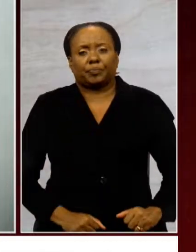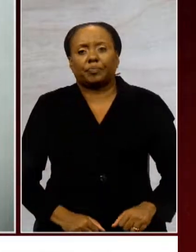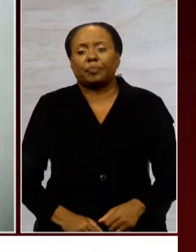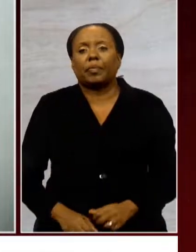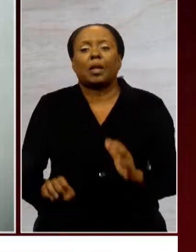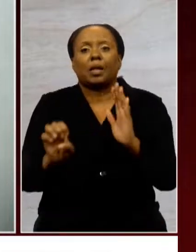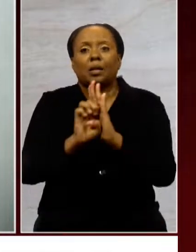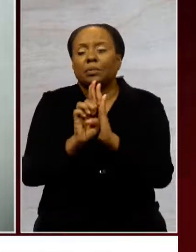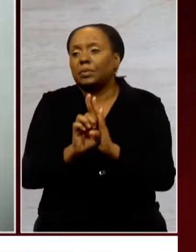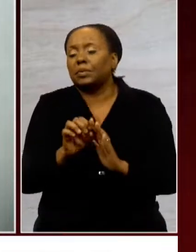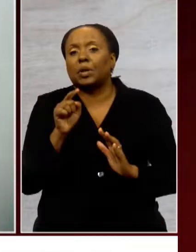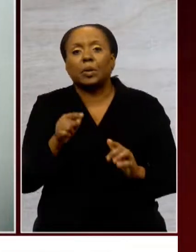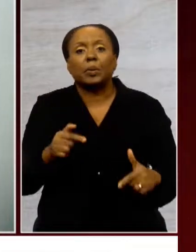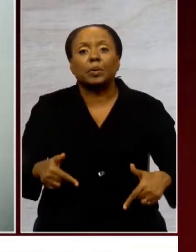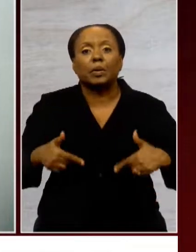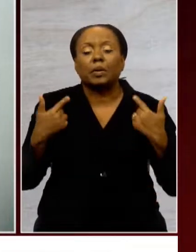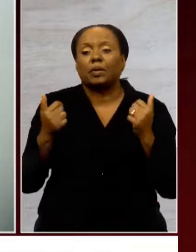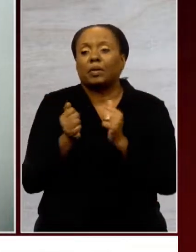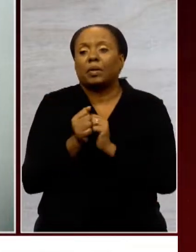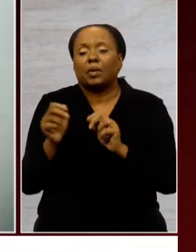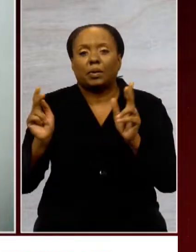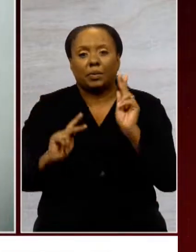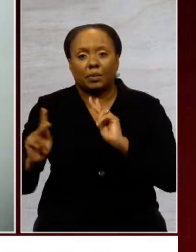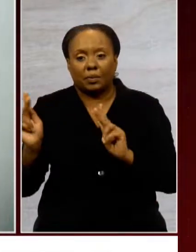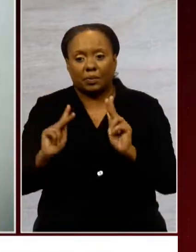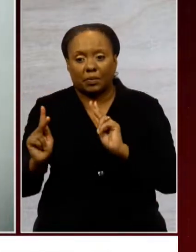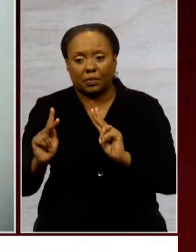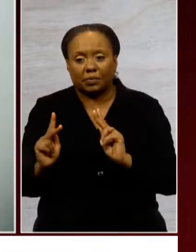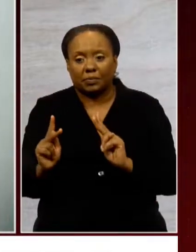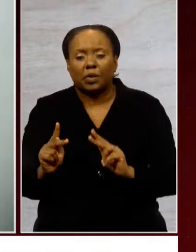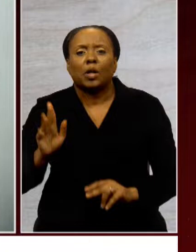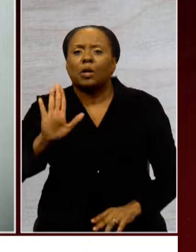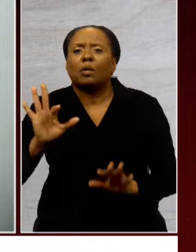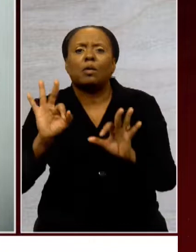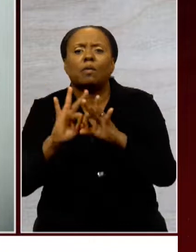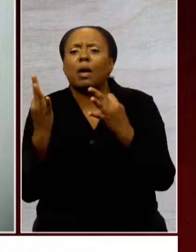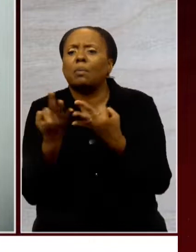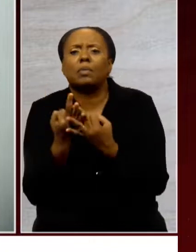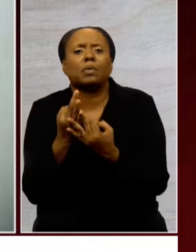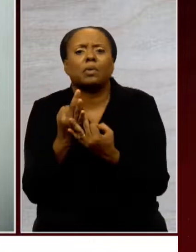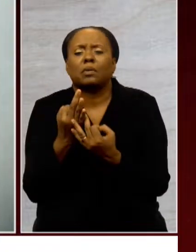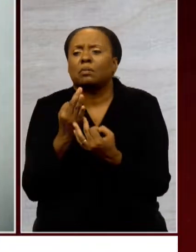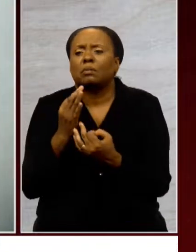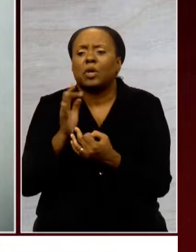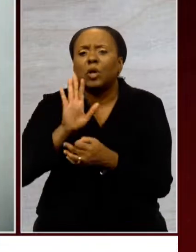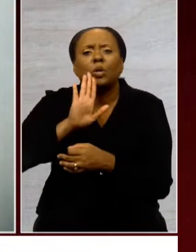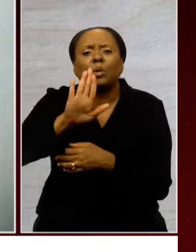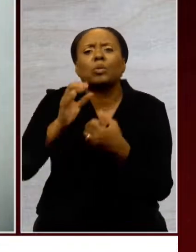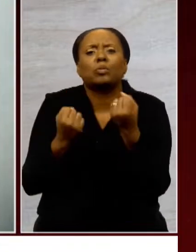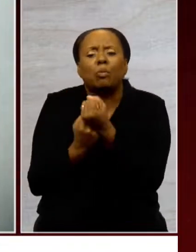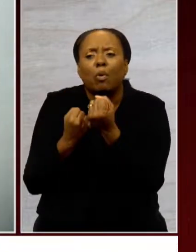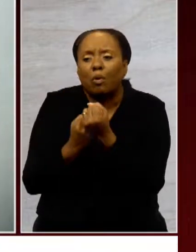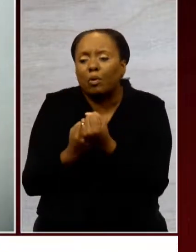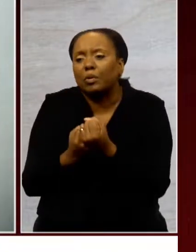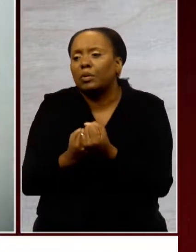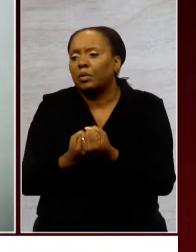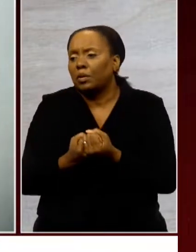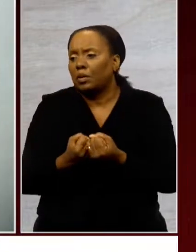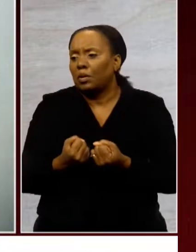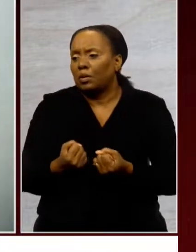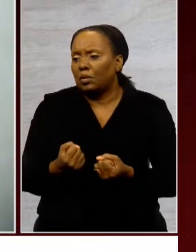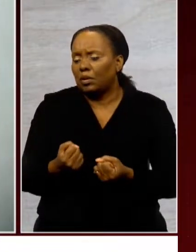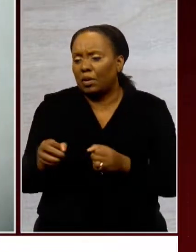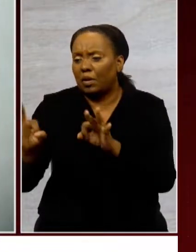with people, and they're the only persons you have. That's your support network. So of course, when they come to you and they say